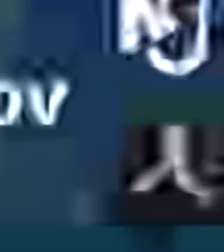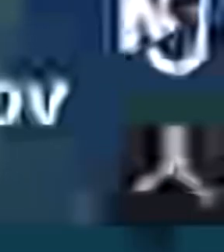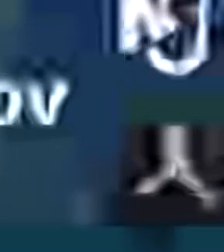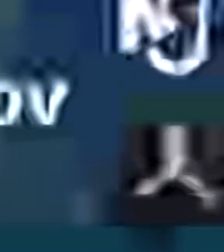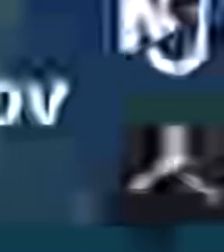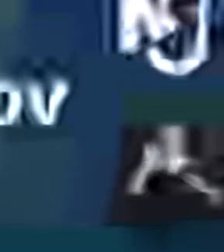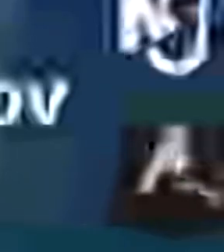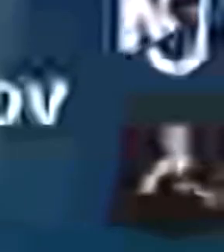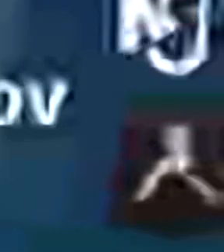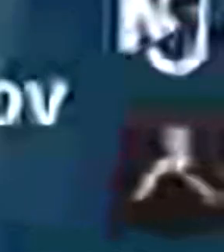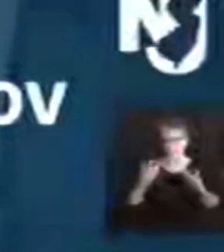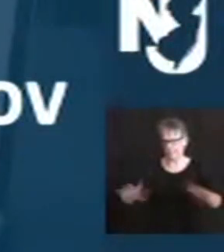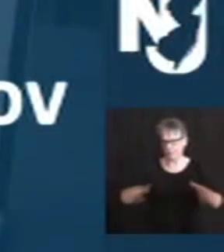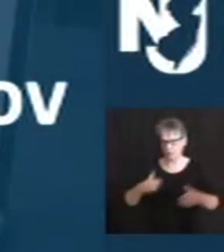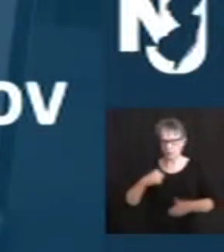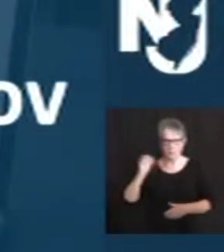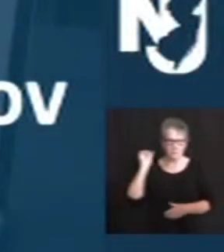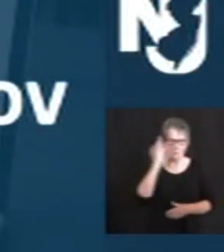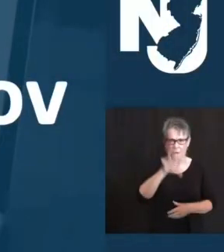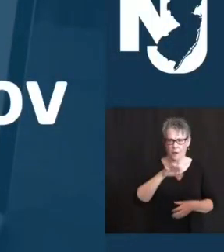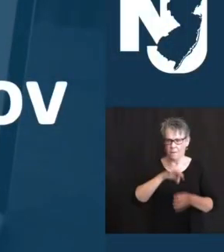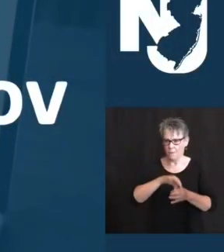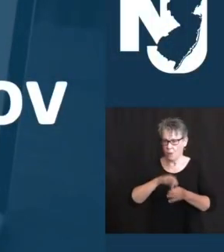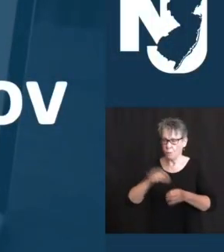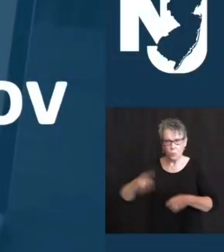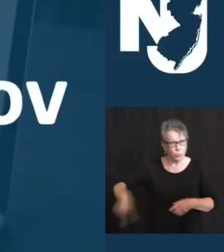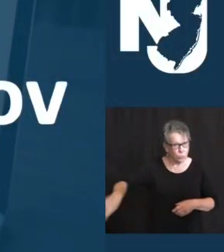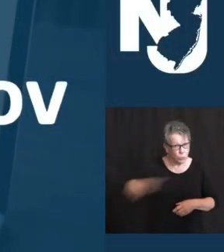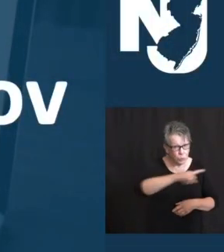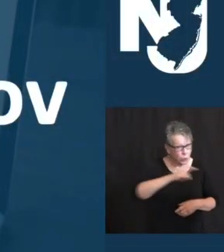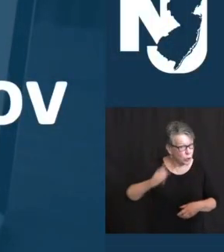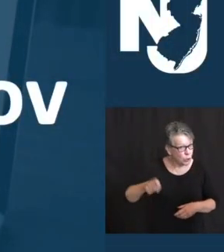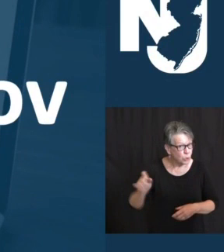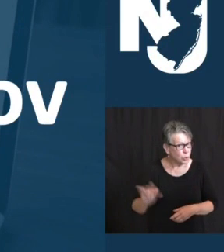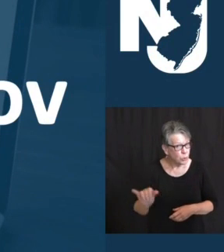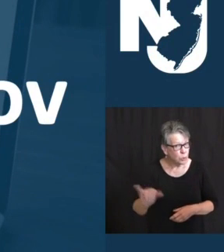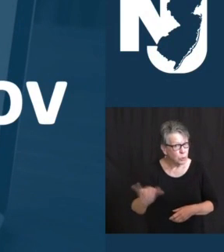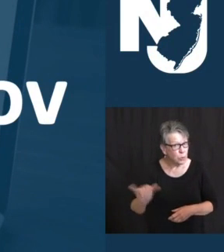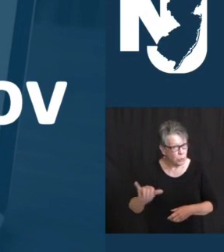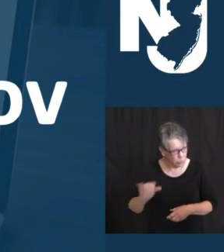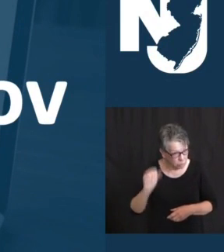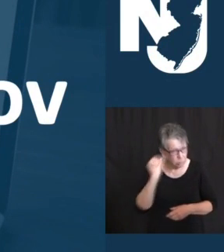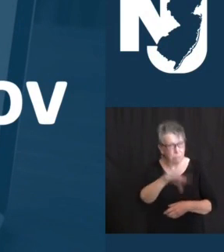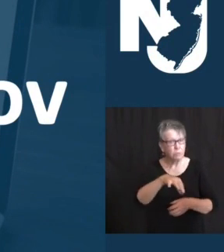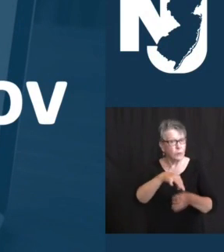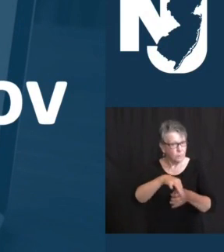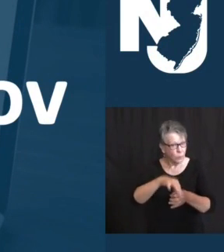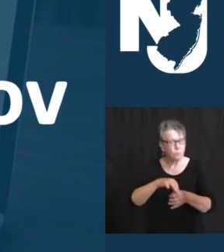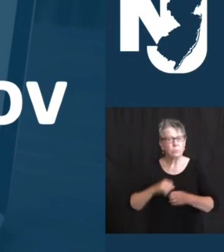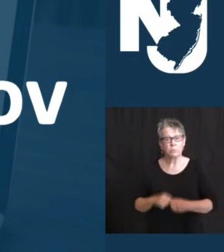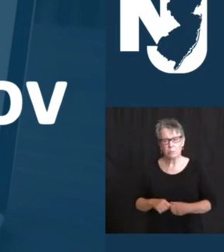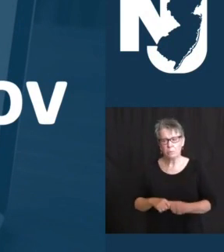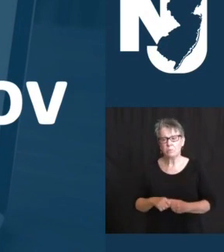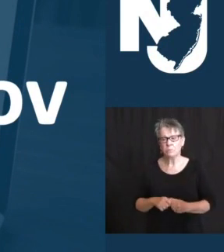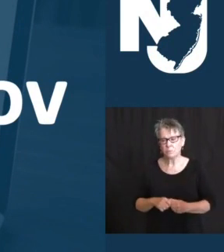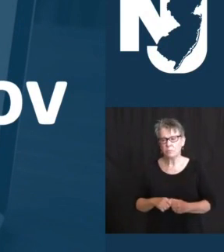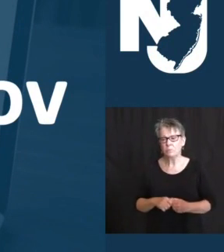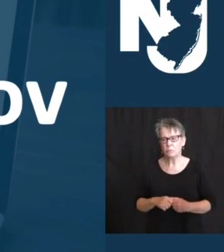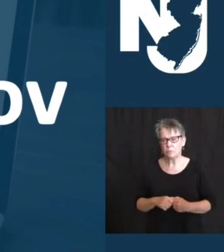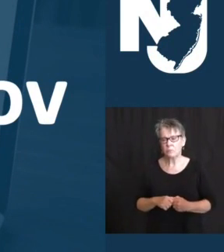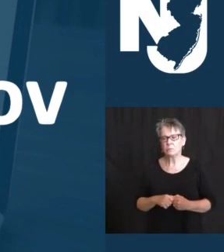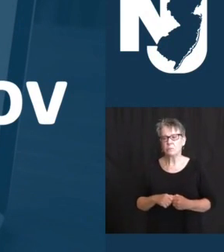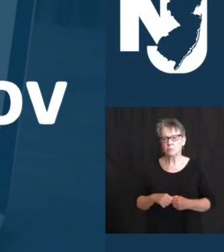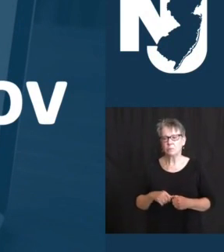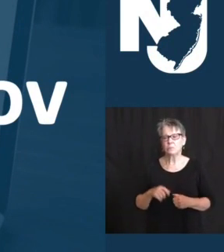election on July 7th. Secondly, I want to give a shout out to a couple of dear friends. Business Manager Danny Gumbel, President